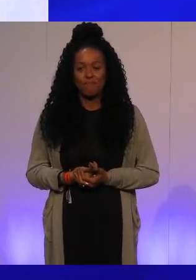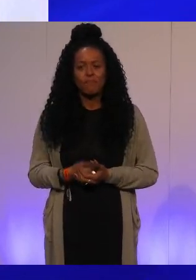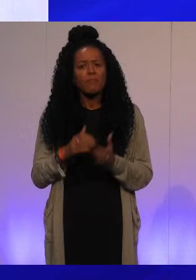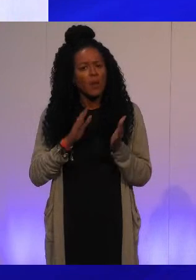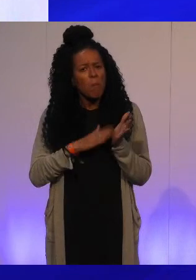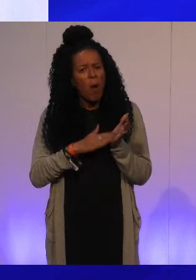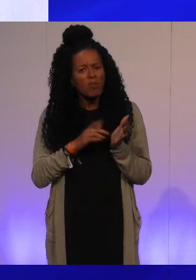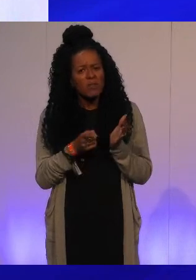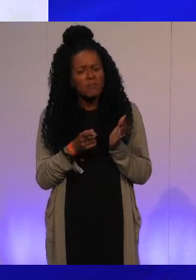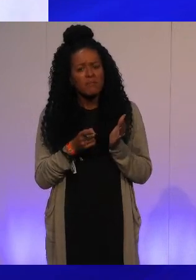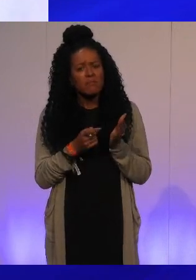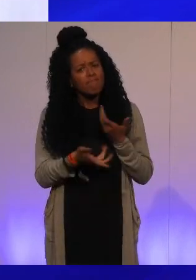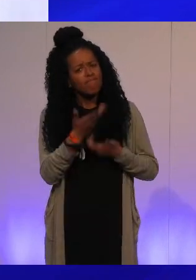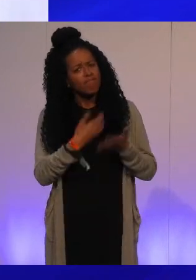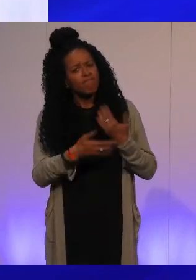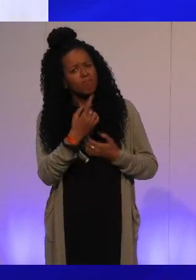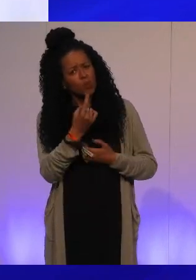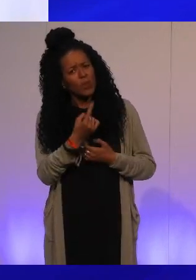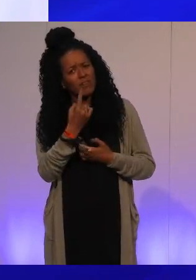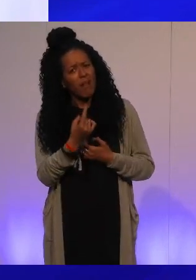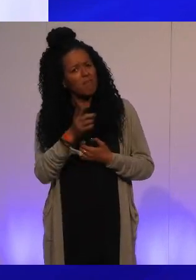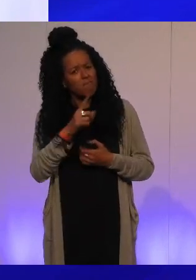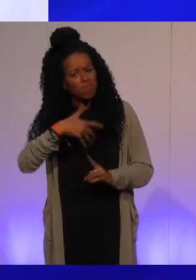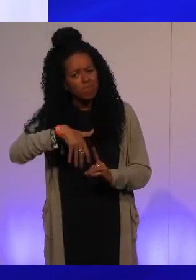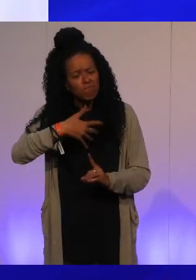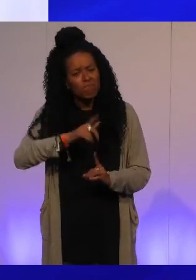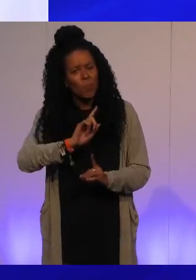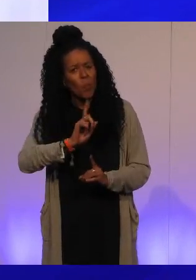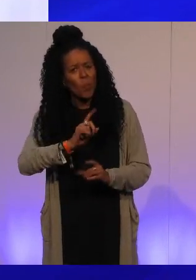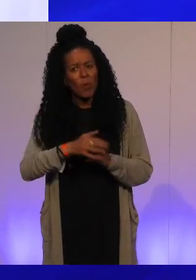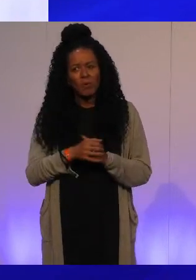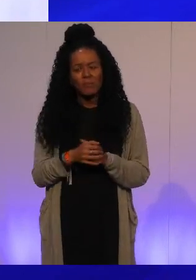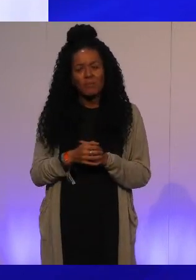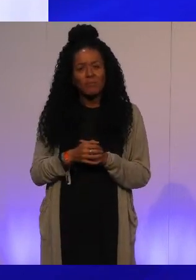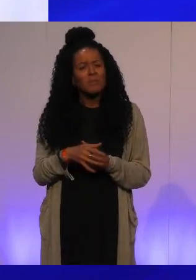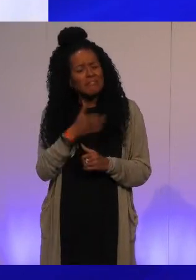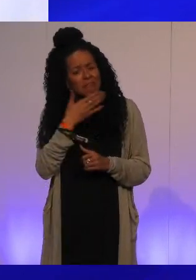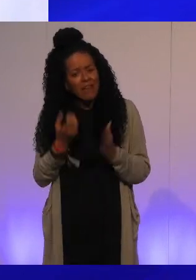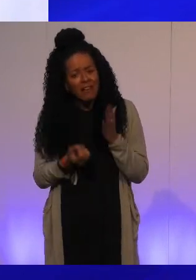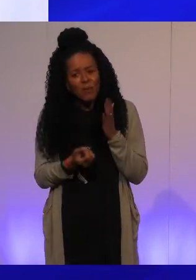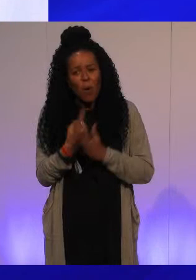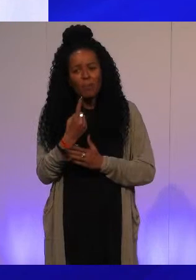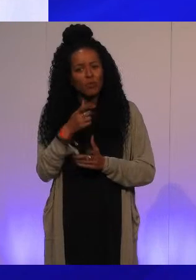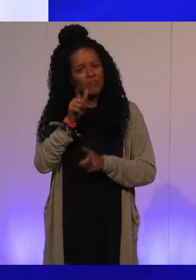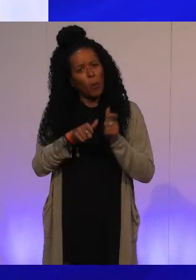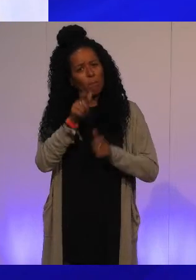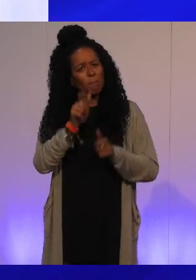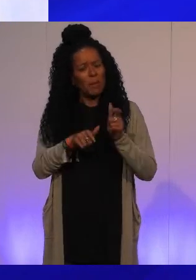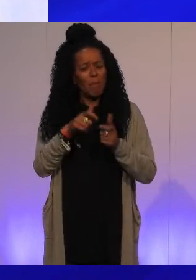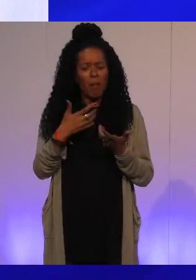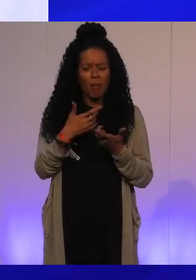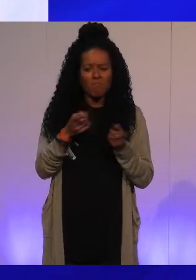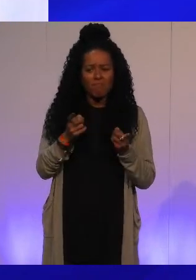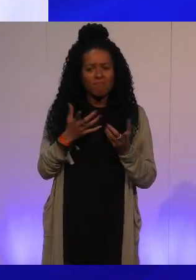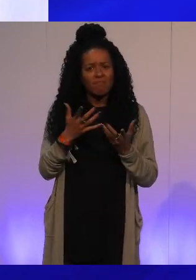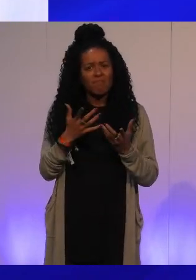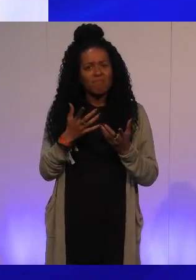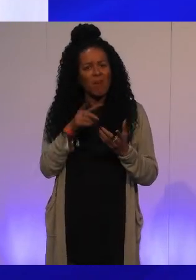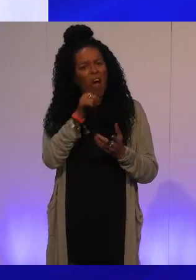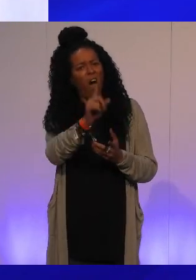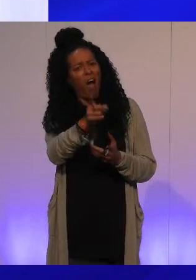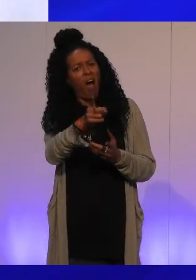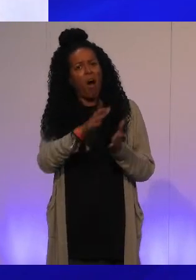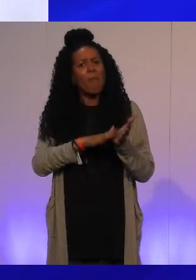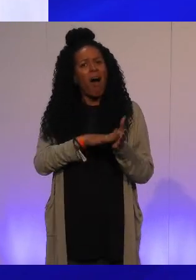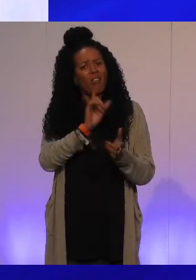Margaret, just tell us a little bit about yourself. I'm conscious that this is a really nice opportunity for people to put a face and name